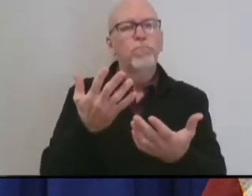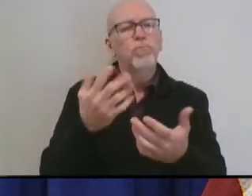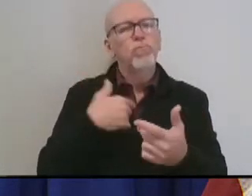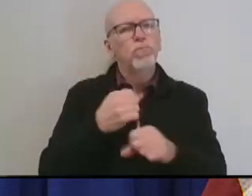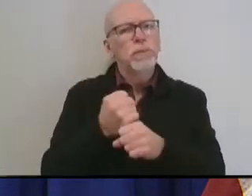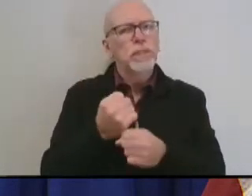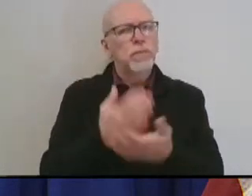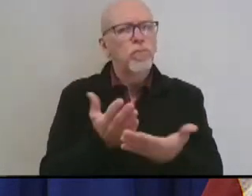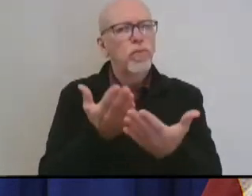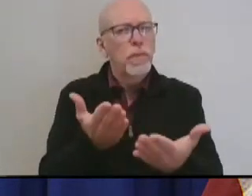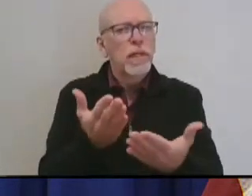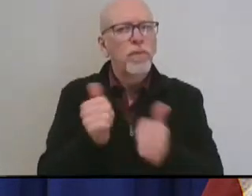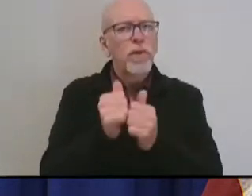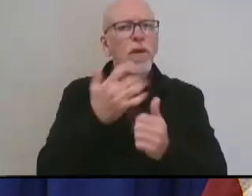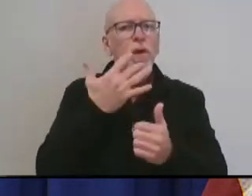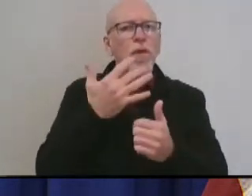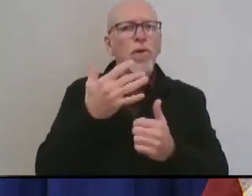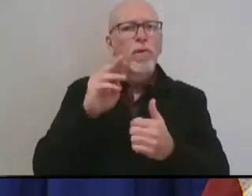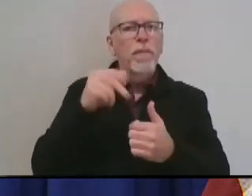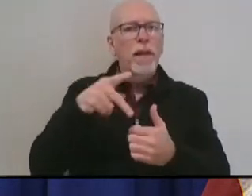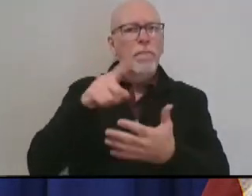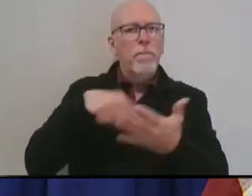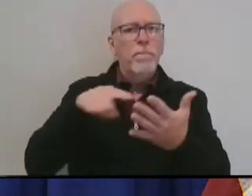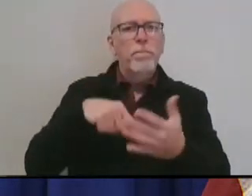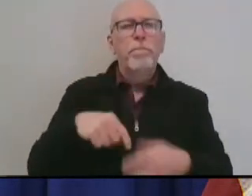in our color-coded maps,